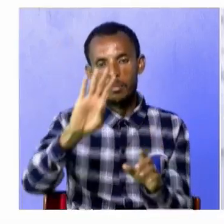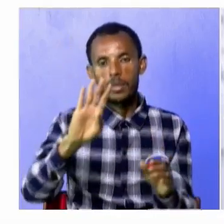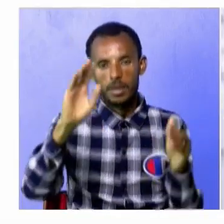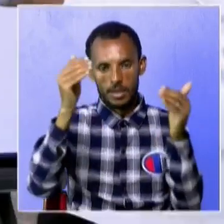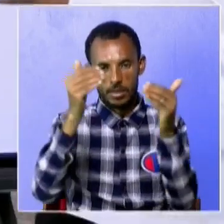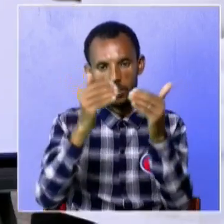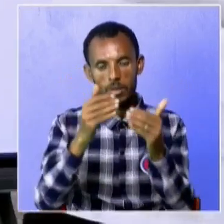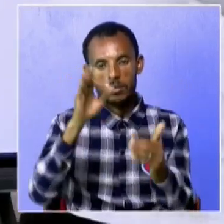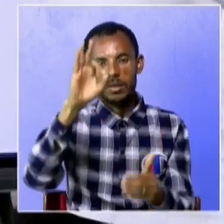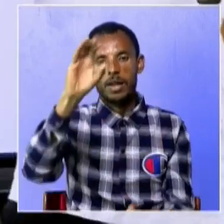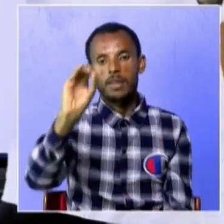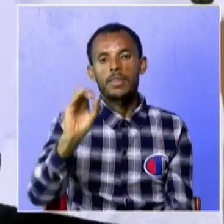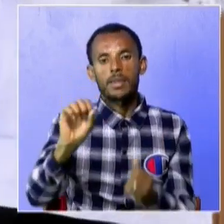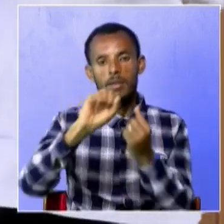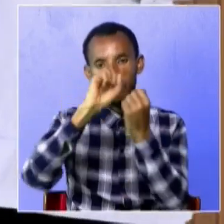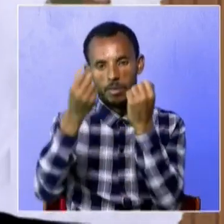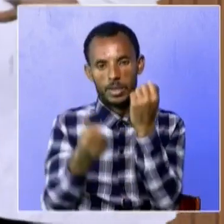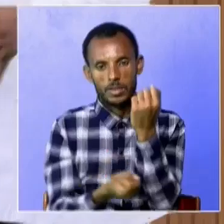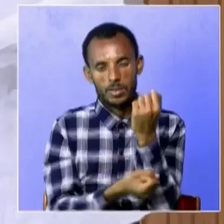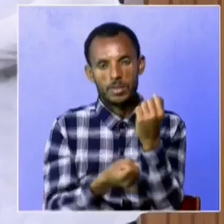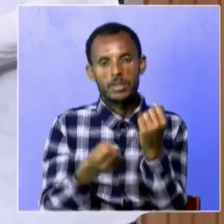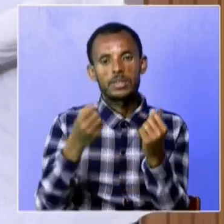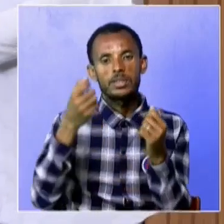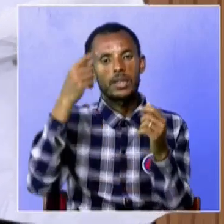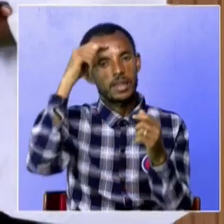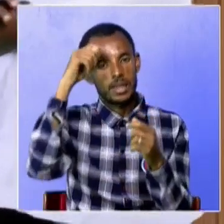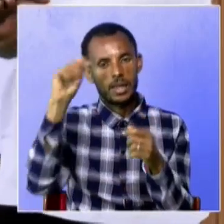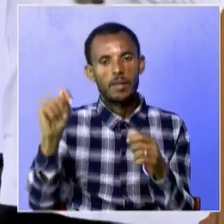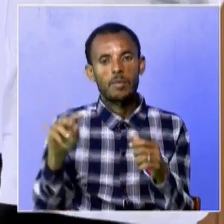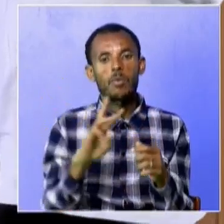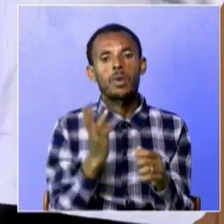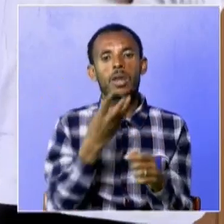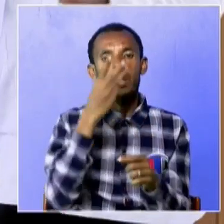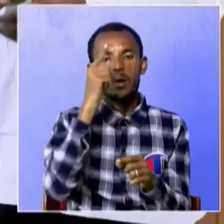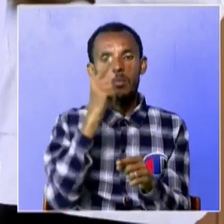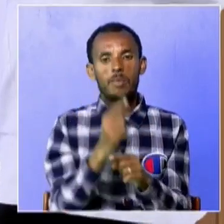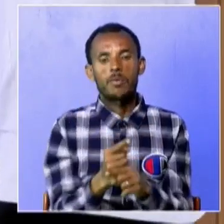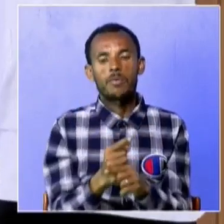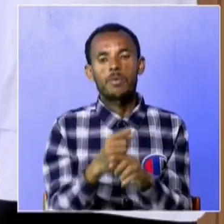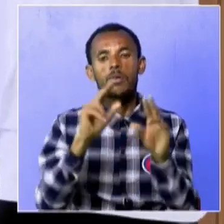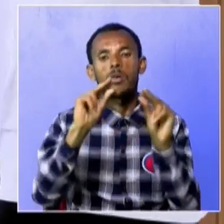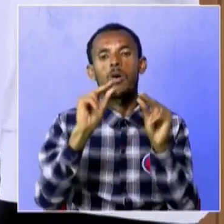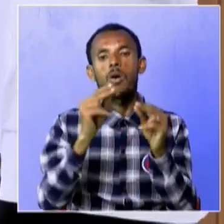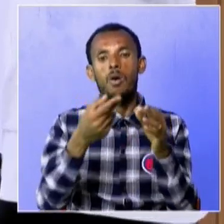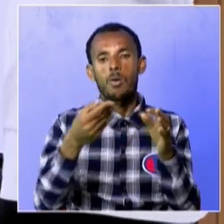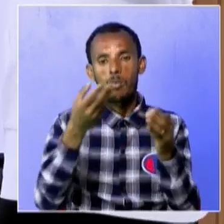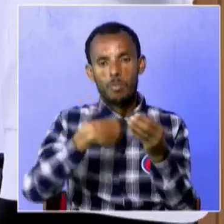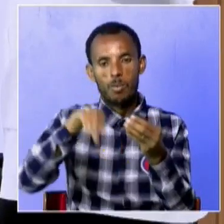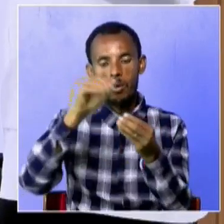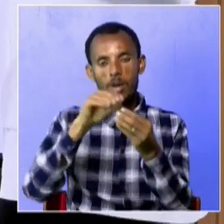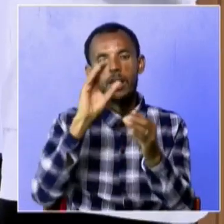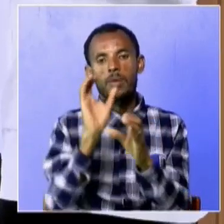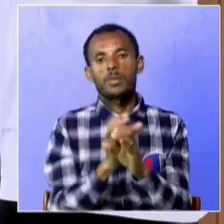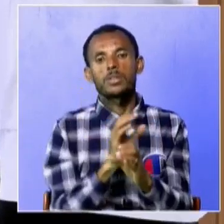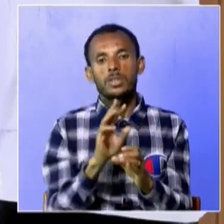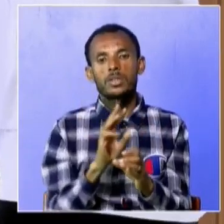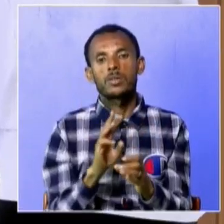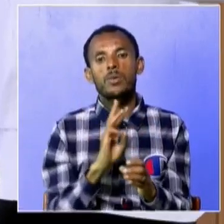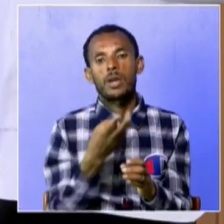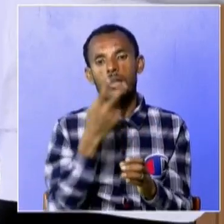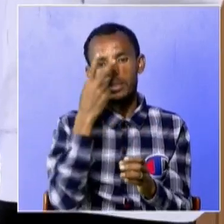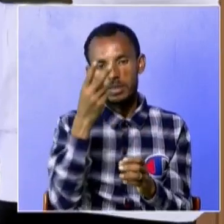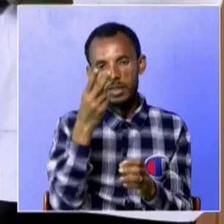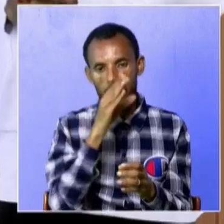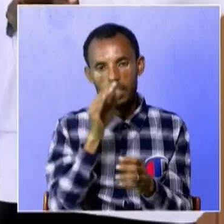degrees based on the theorem we already proved, right? So no more calculation, you can see and respond